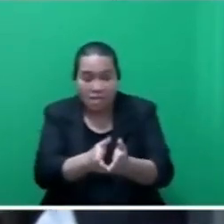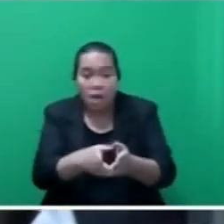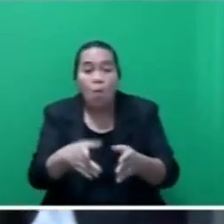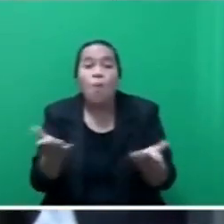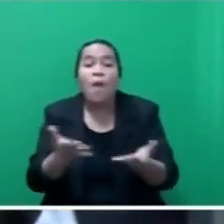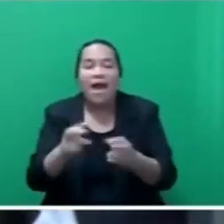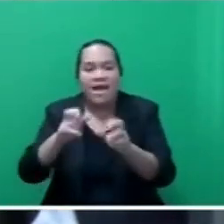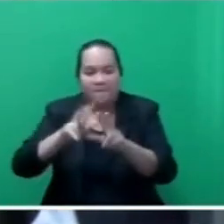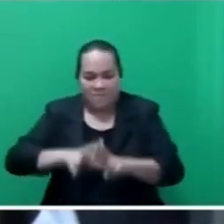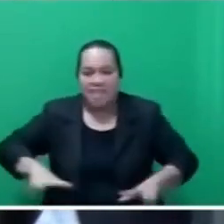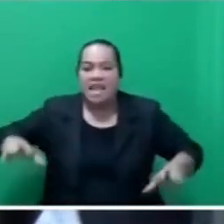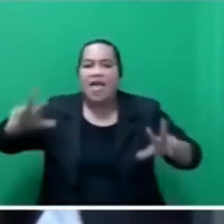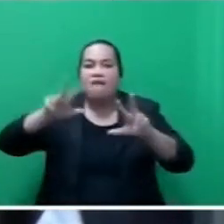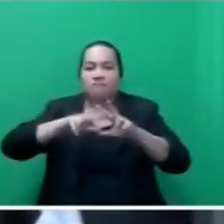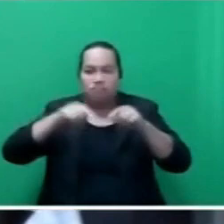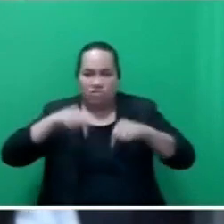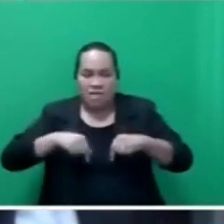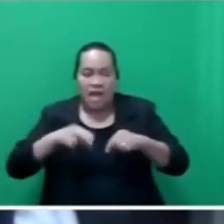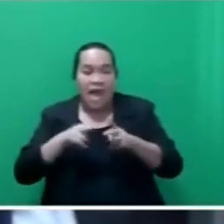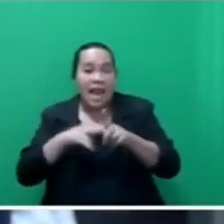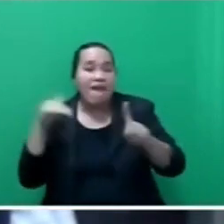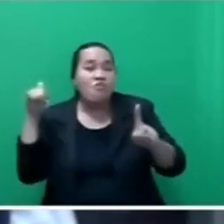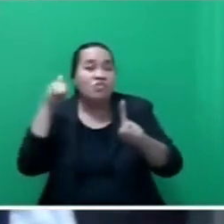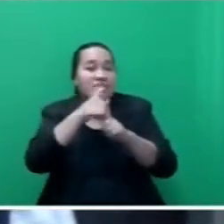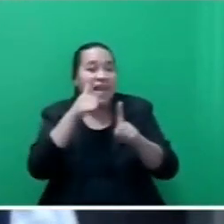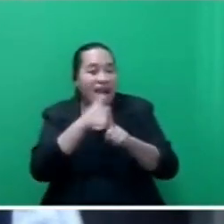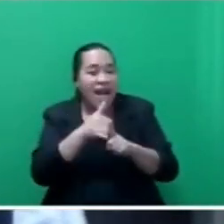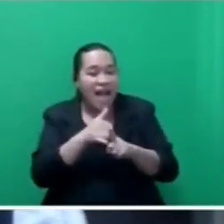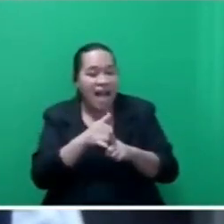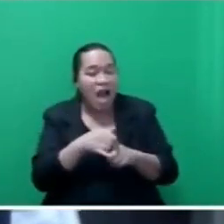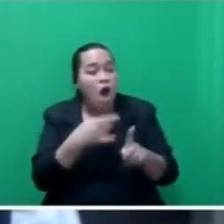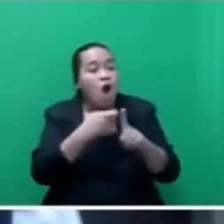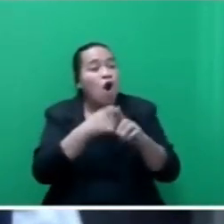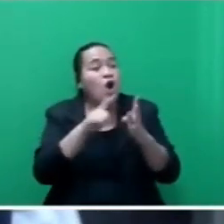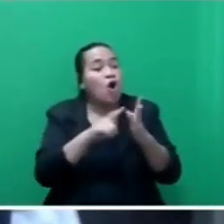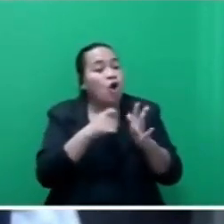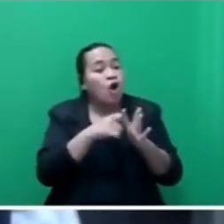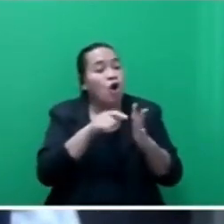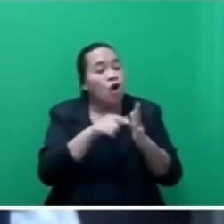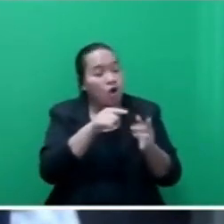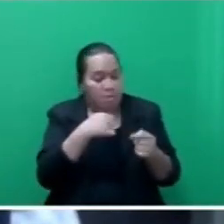Vitileo. Navasa, where Kokor Kurundrani and I come from.